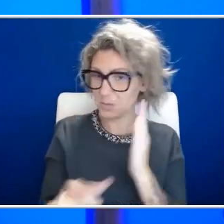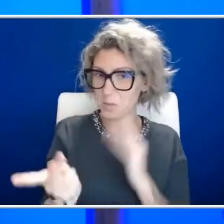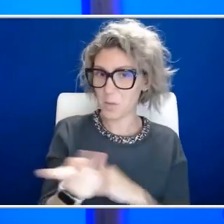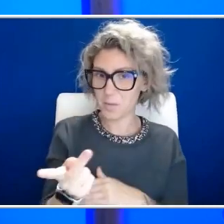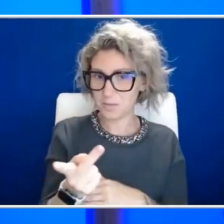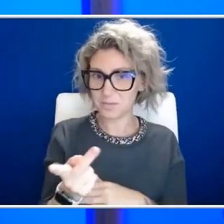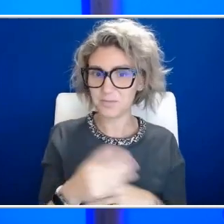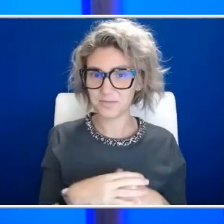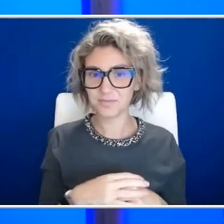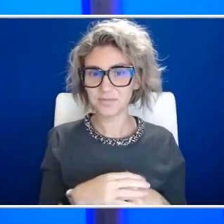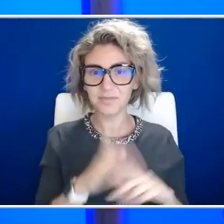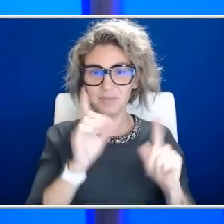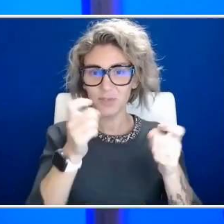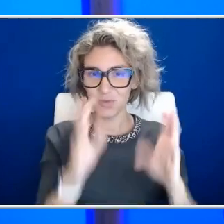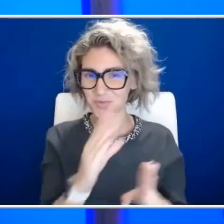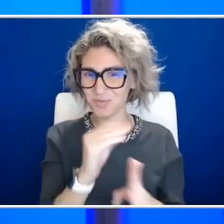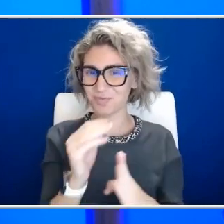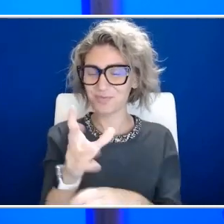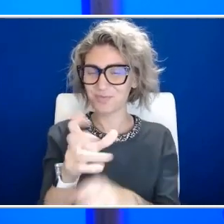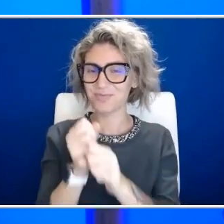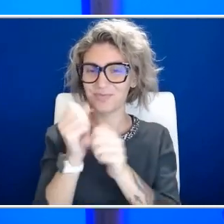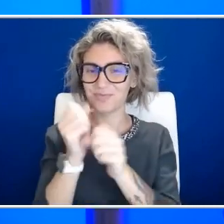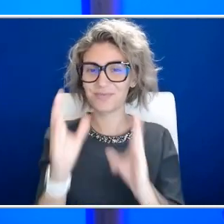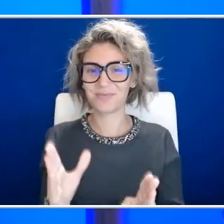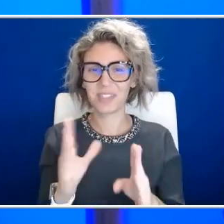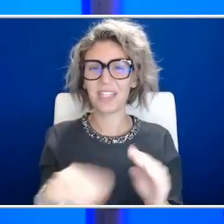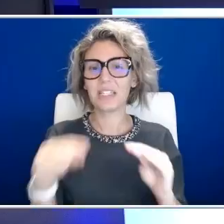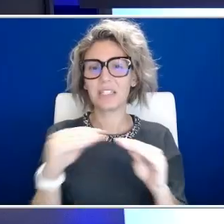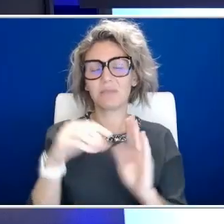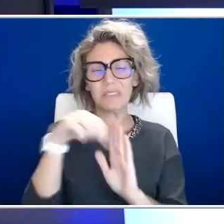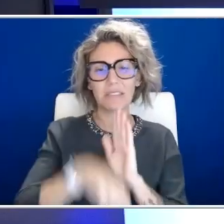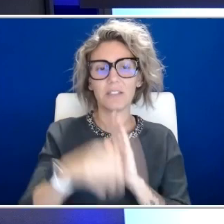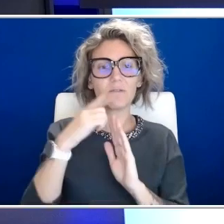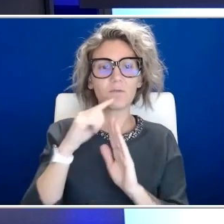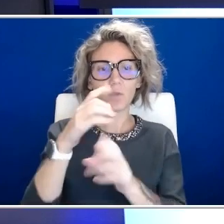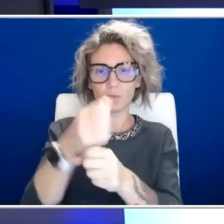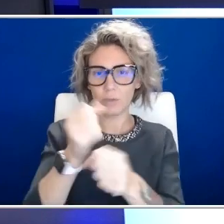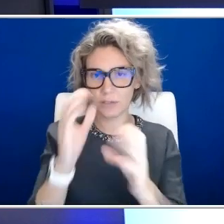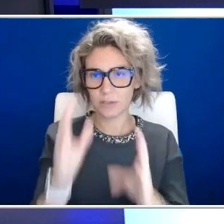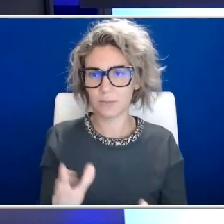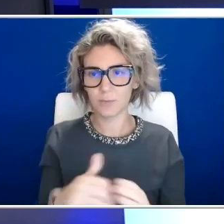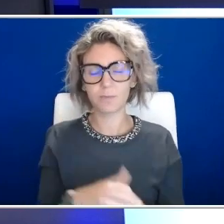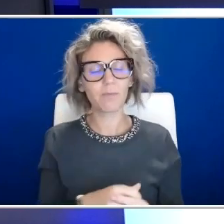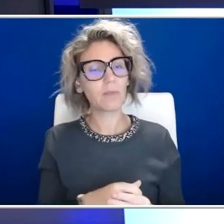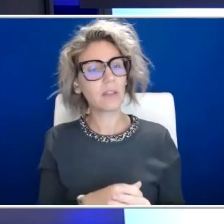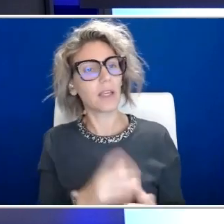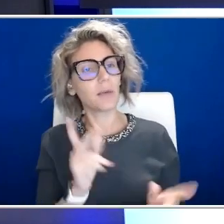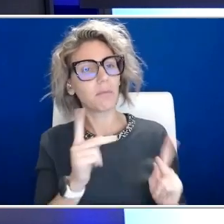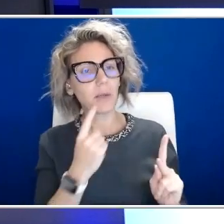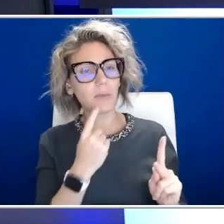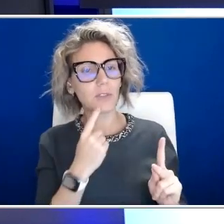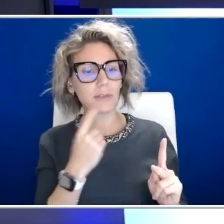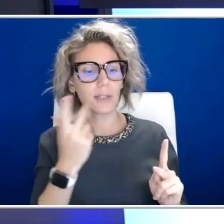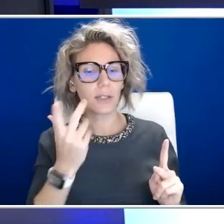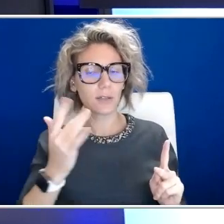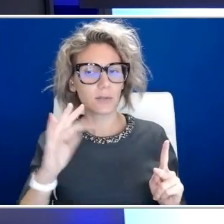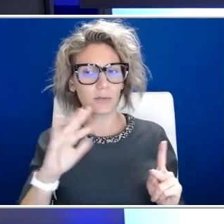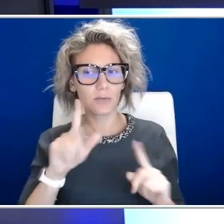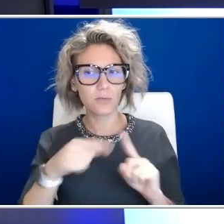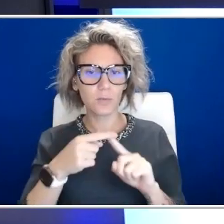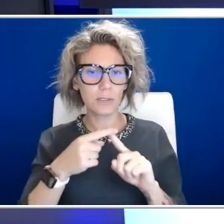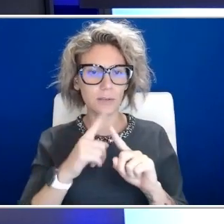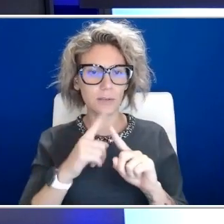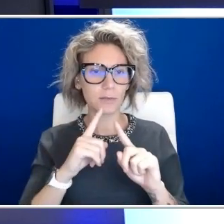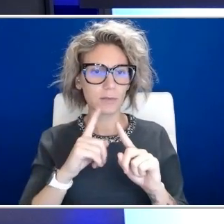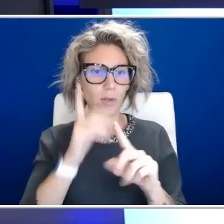donor and recipient. It's more intense for the recipient though, post. And it's been said that once a recipient gets their new kidney,